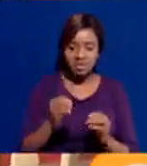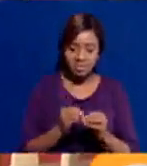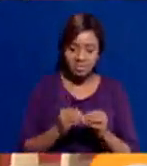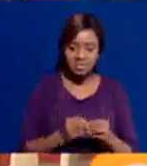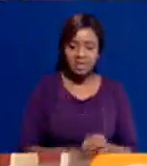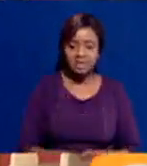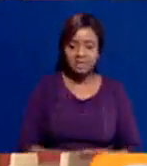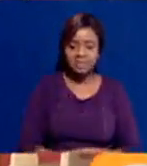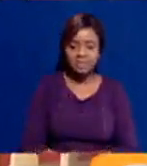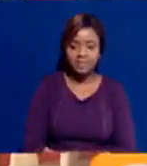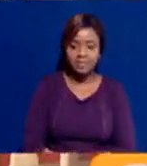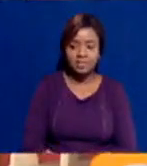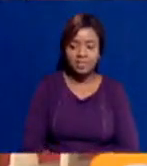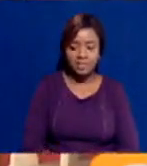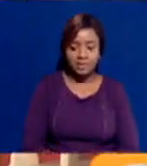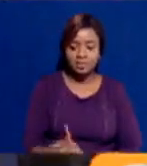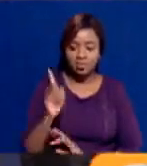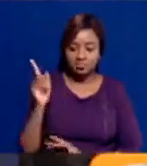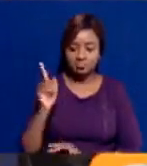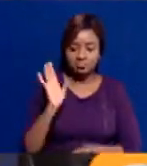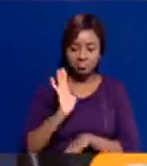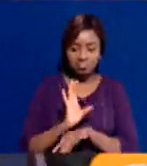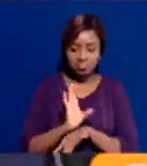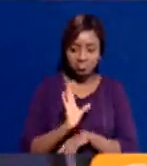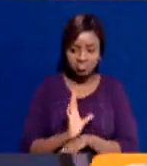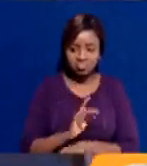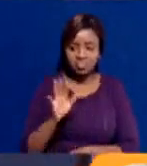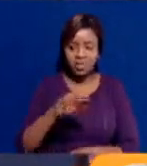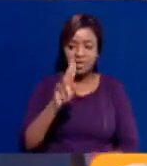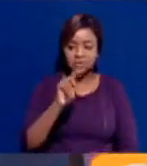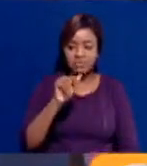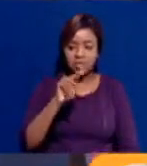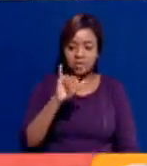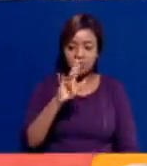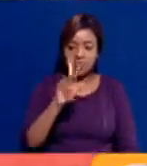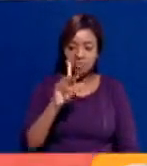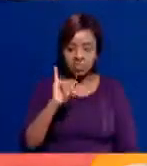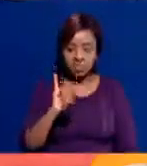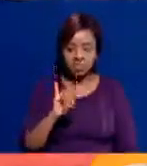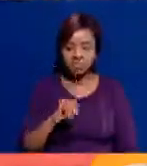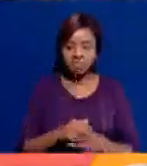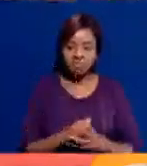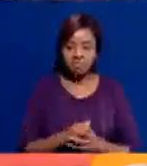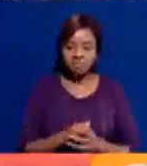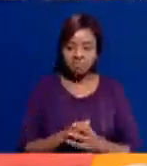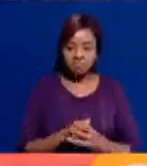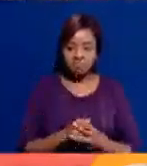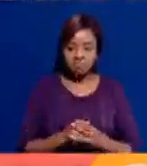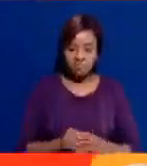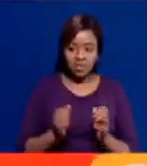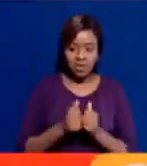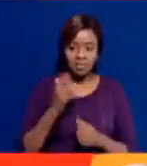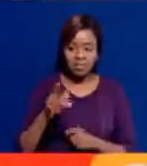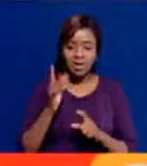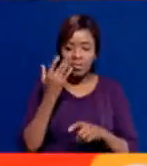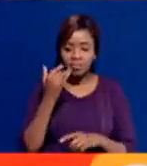The interdenominational Thanksgiving service at the Nanyuki Stadium came hot on the heels of the cabinet retreat that closed Sunday,